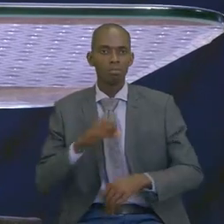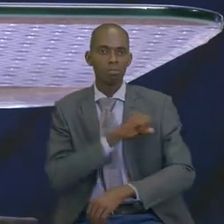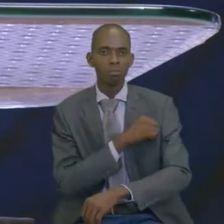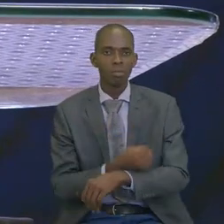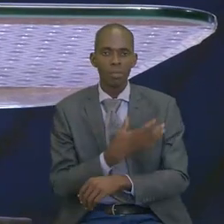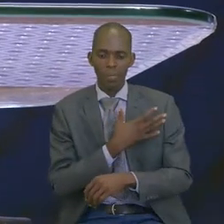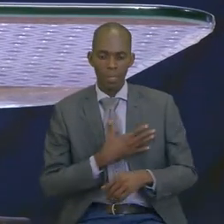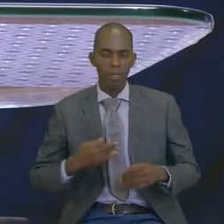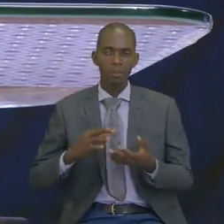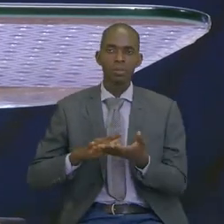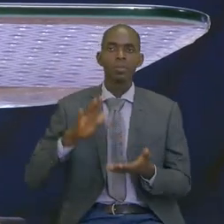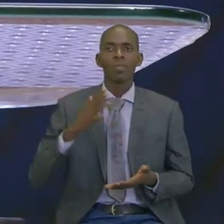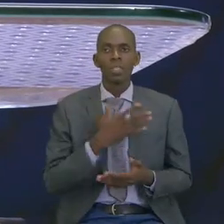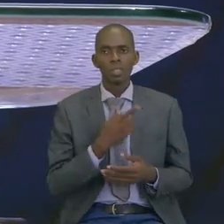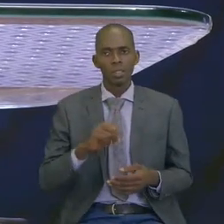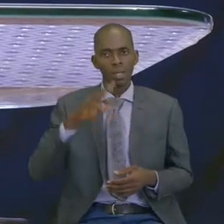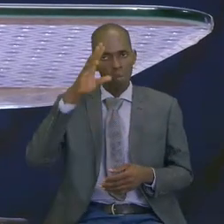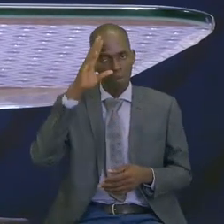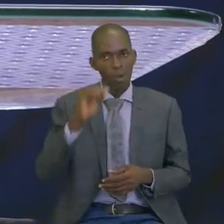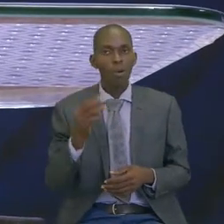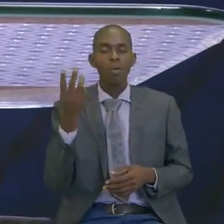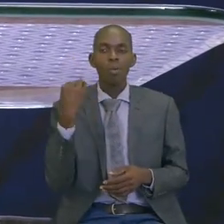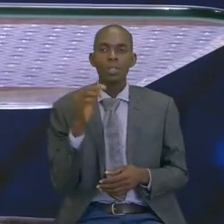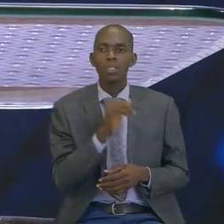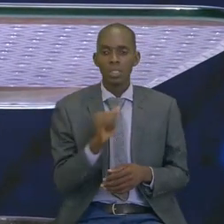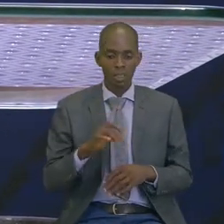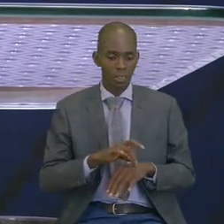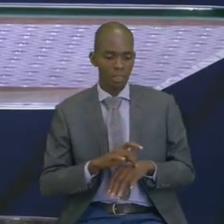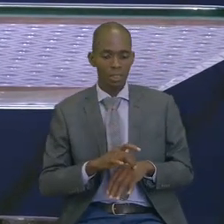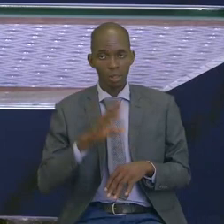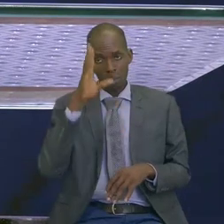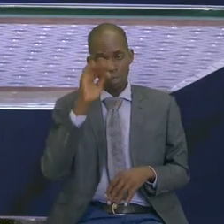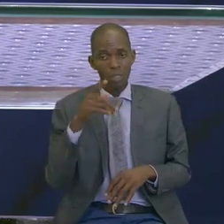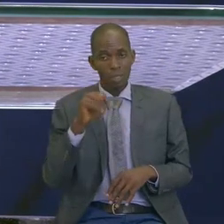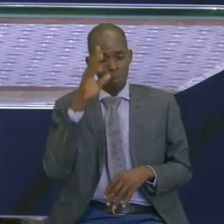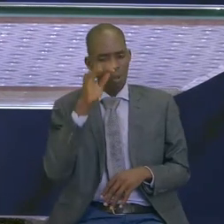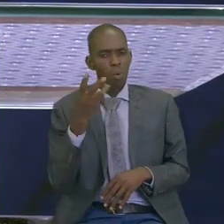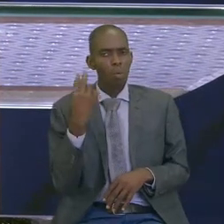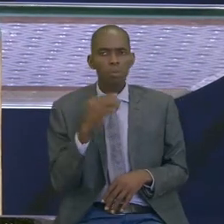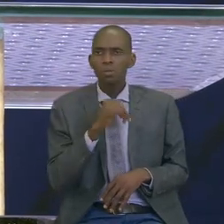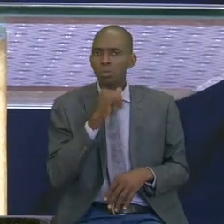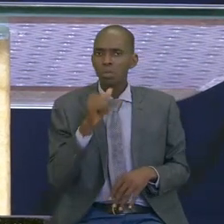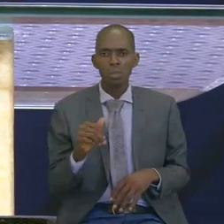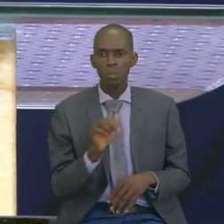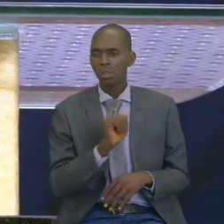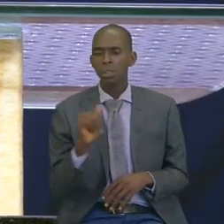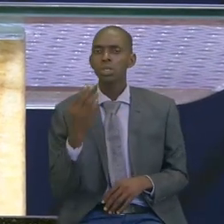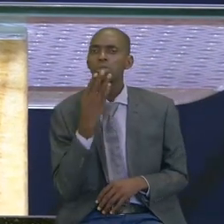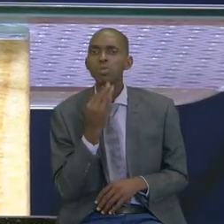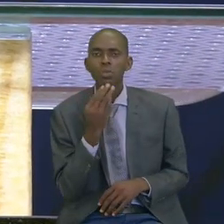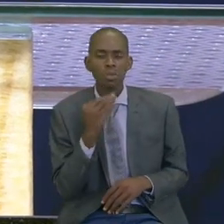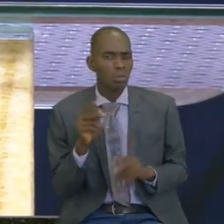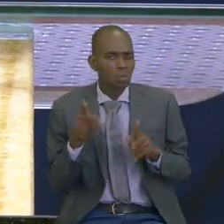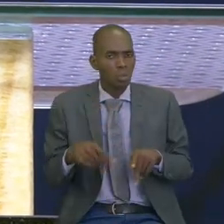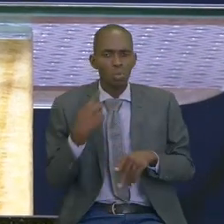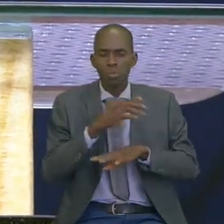and glory. The man was a heathen man. The man was a pagan. The man was not a Jew. He did not believe in